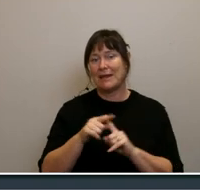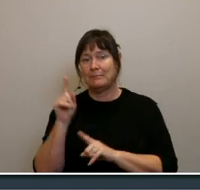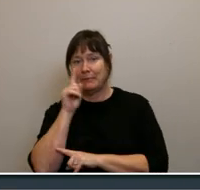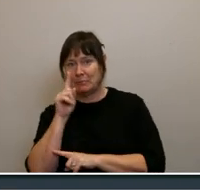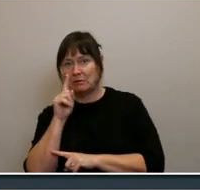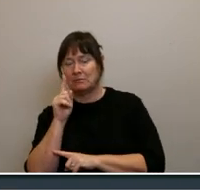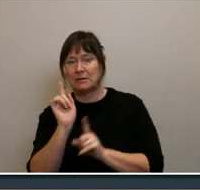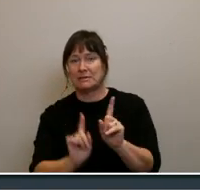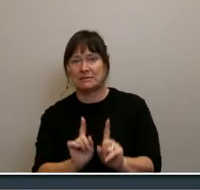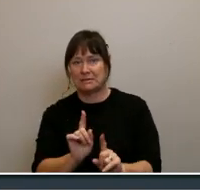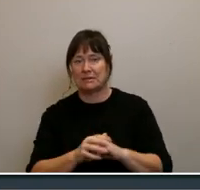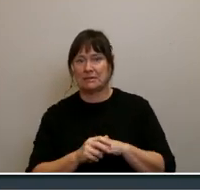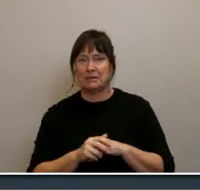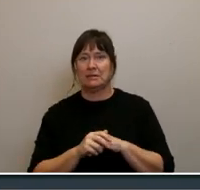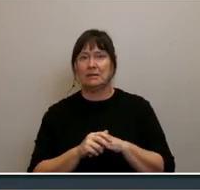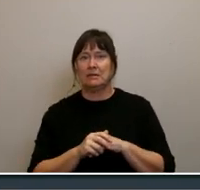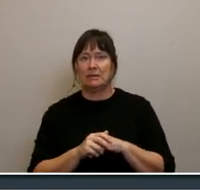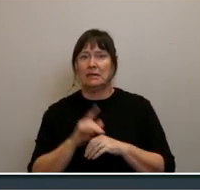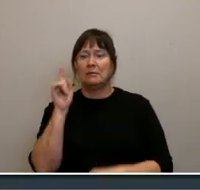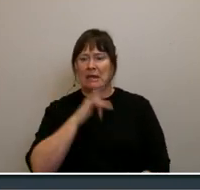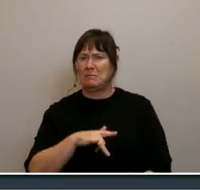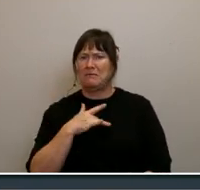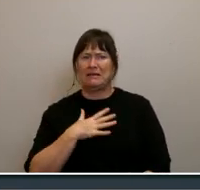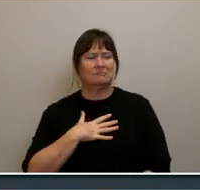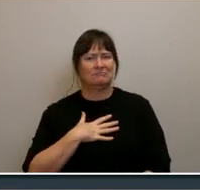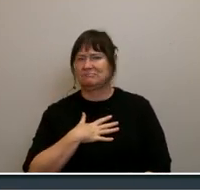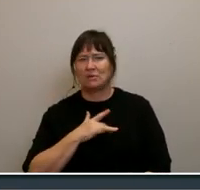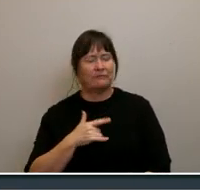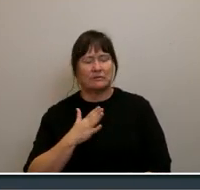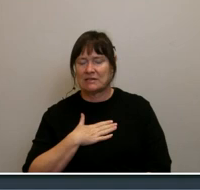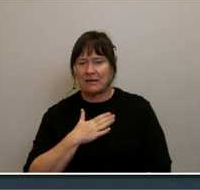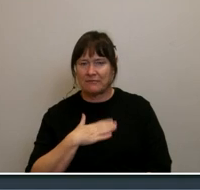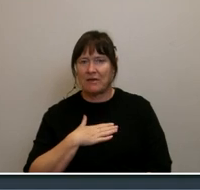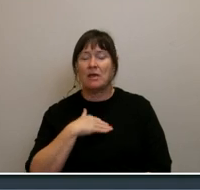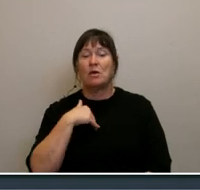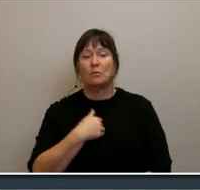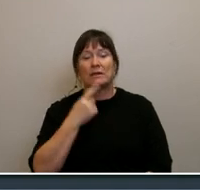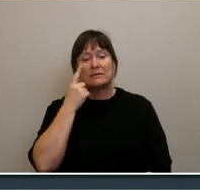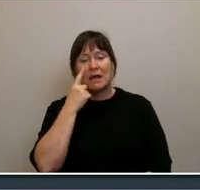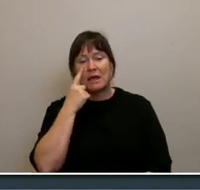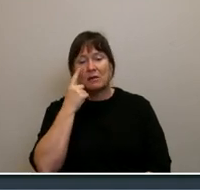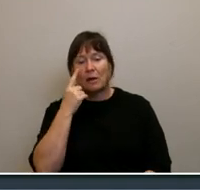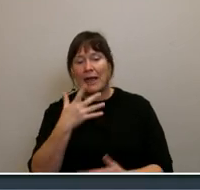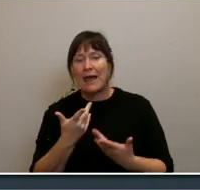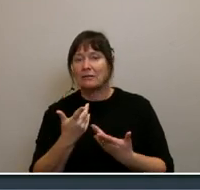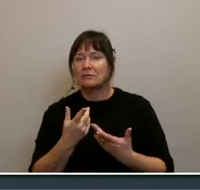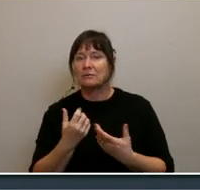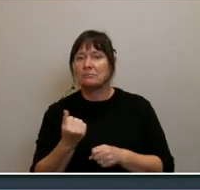CBD. The drop in perception of safety has already been significant, and we need to look at reversing this as soon as we